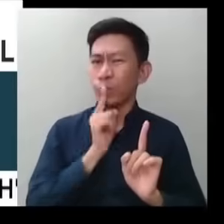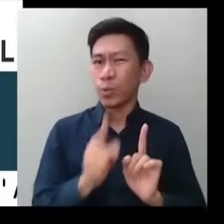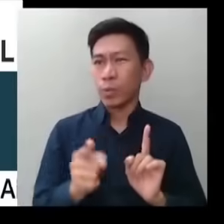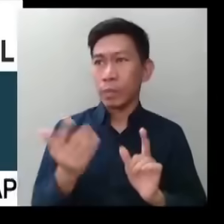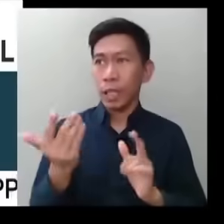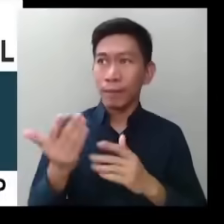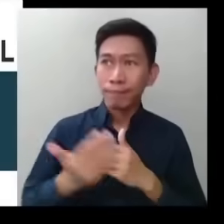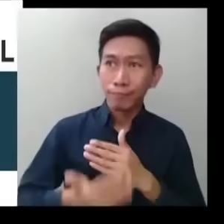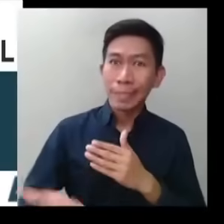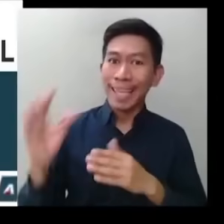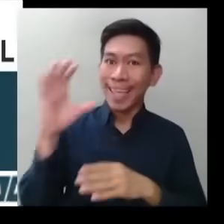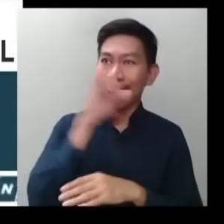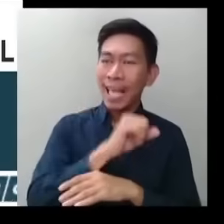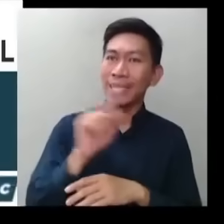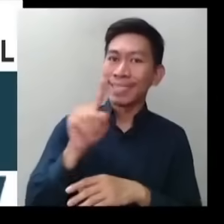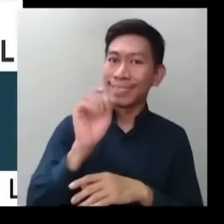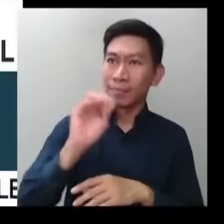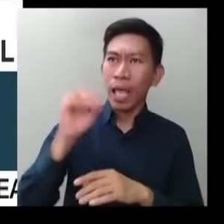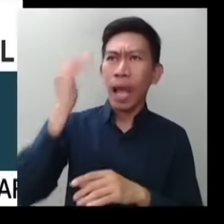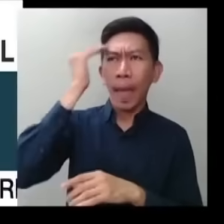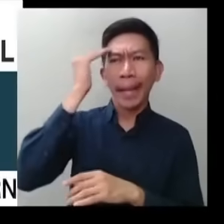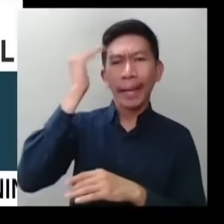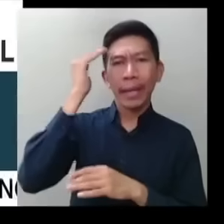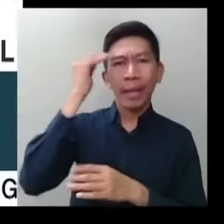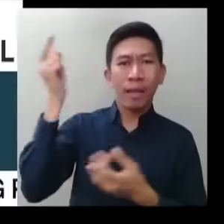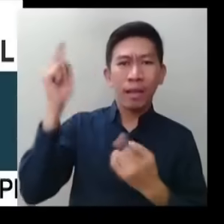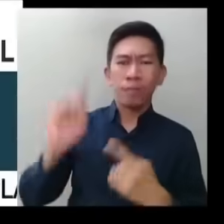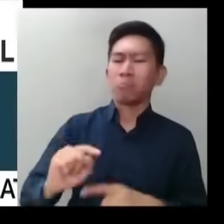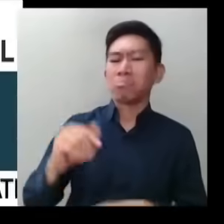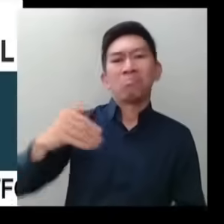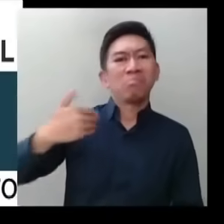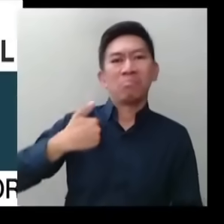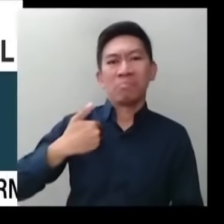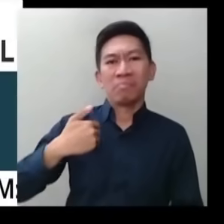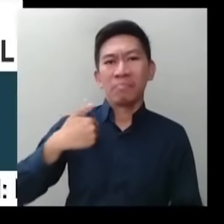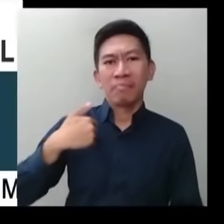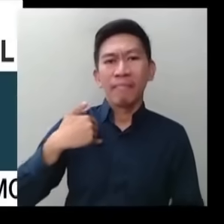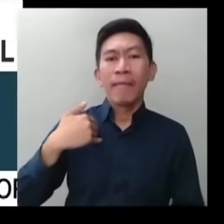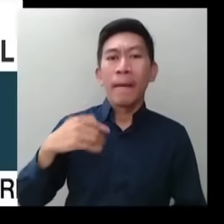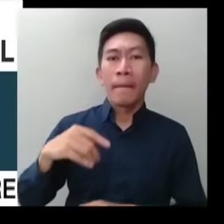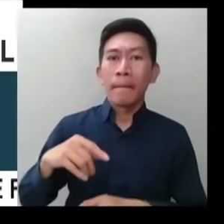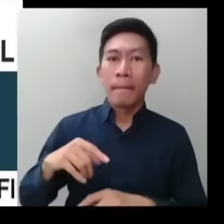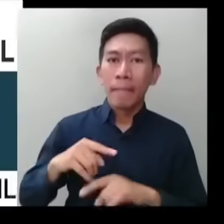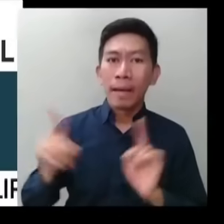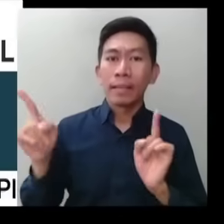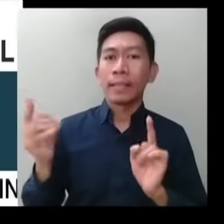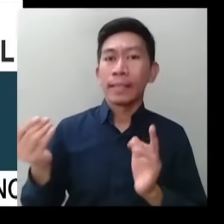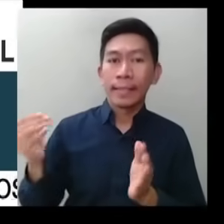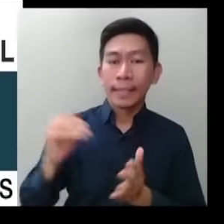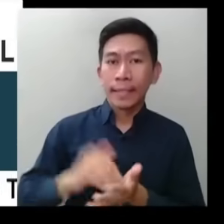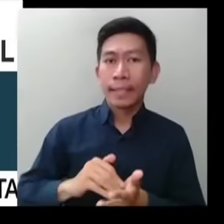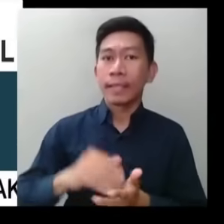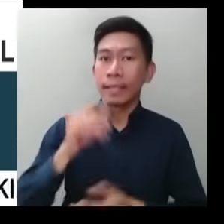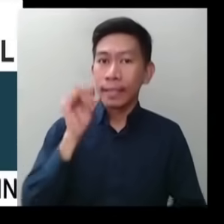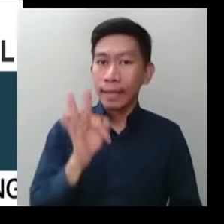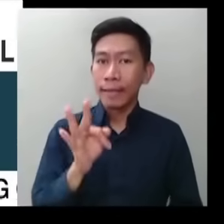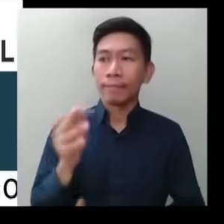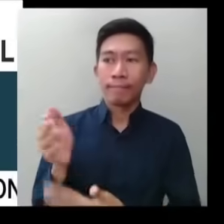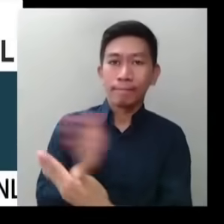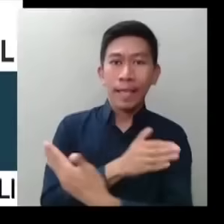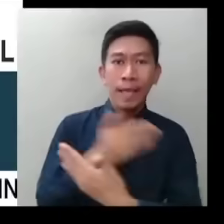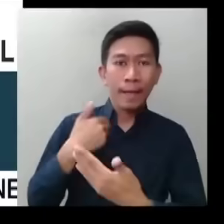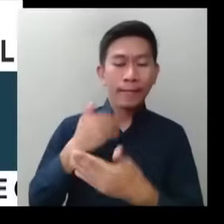100% what nature has and will unleash to us. But as I've said, if we are prepared, because we